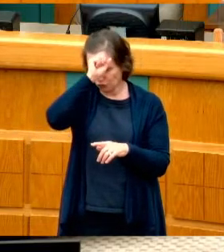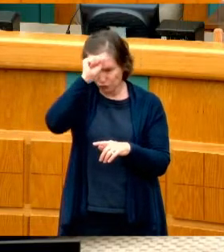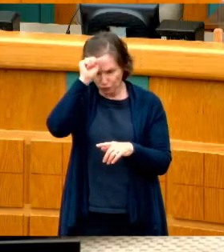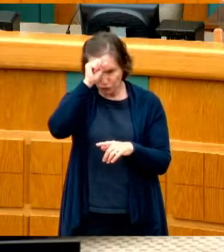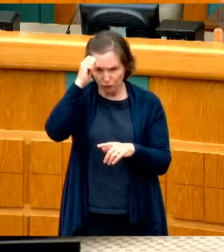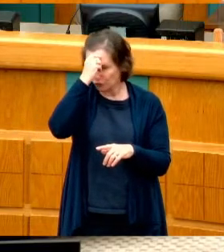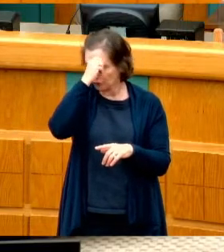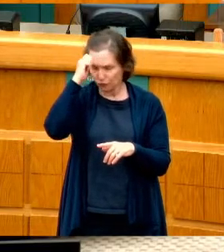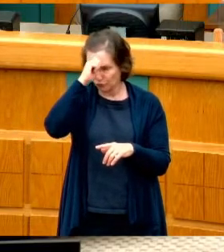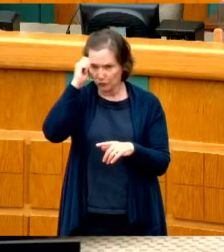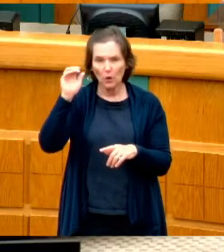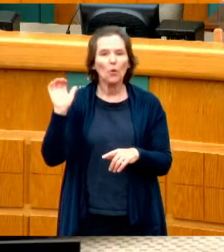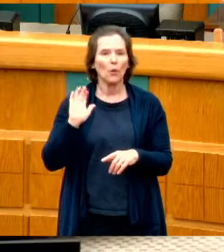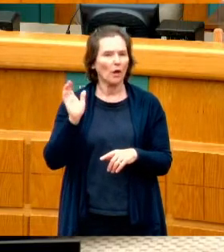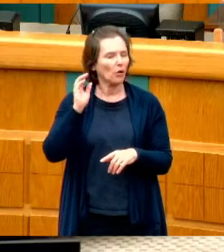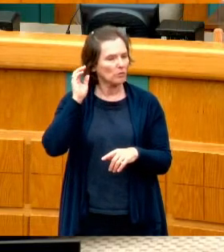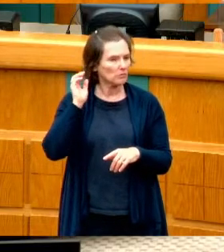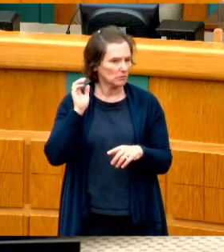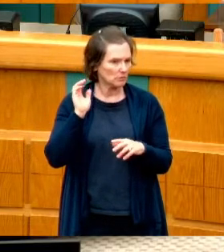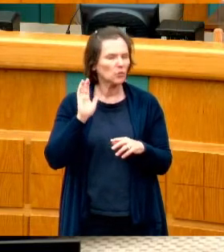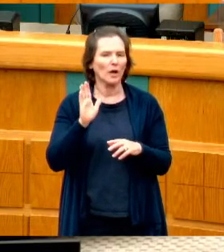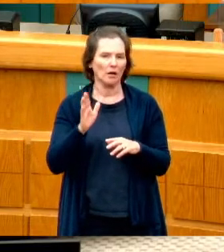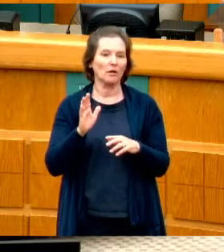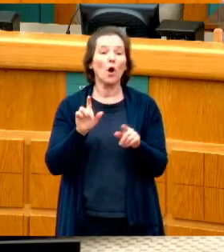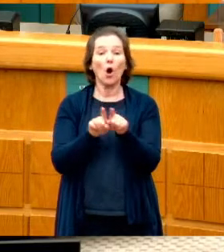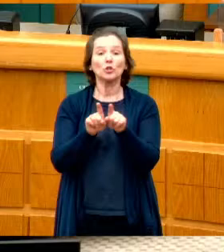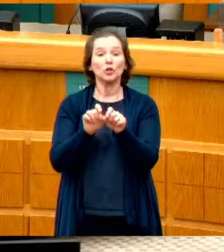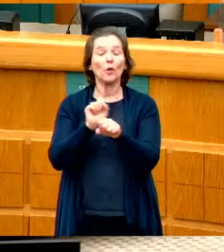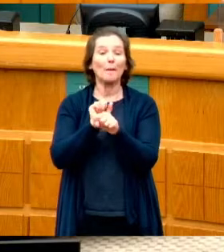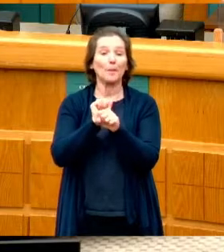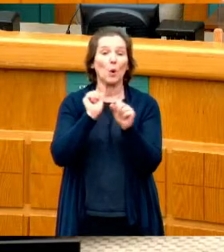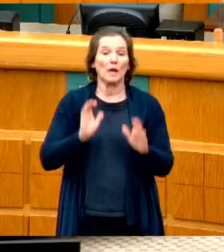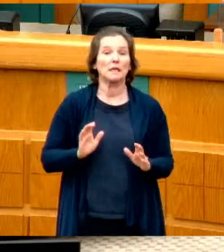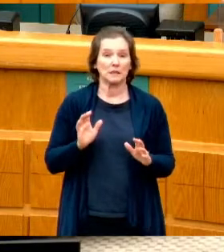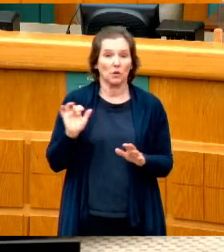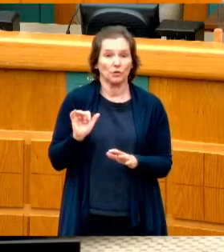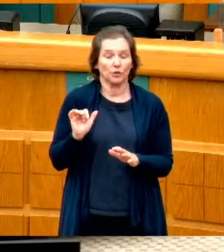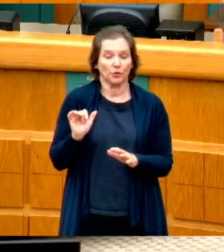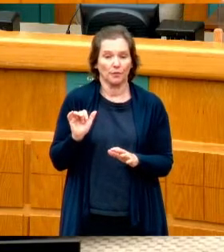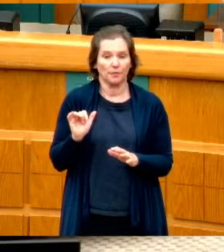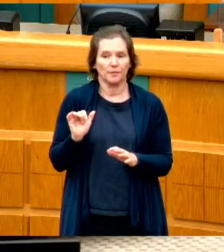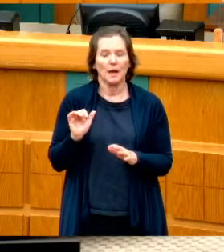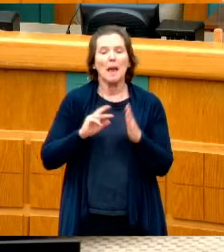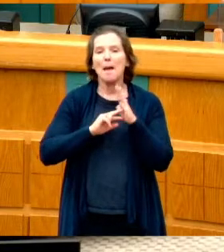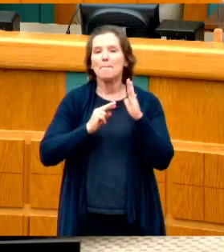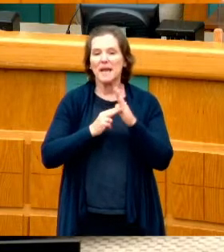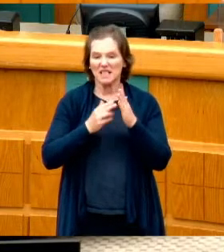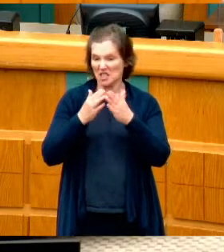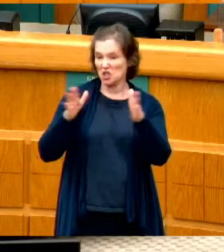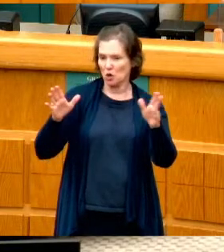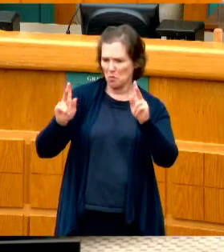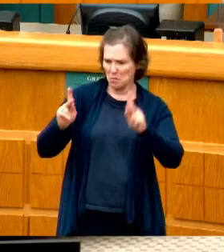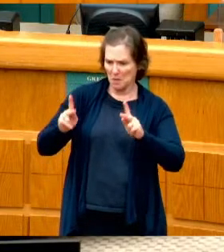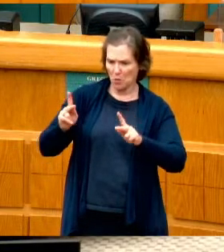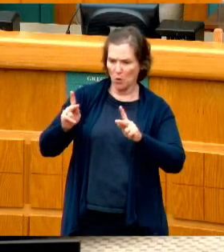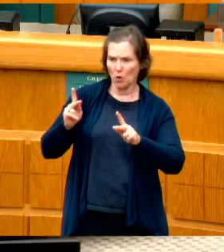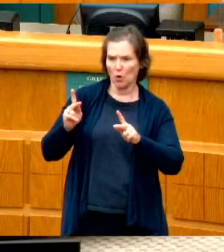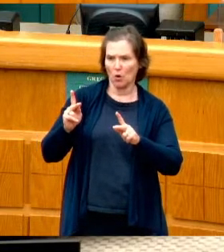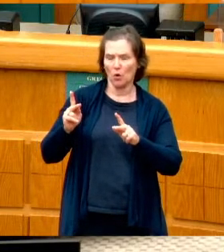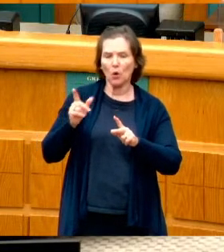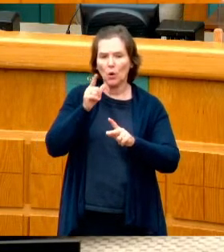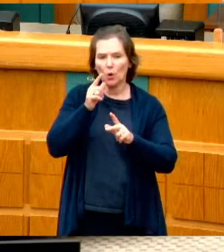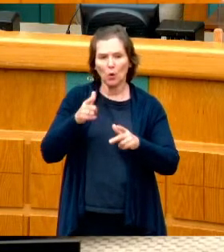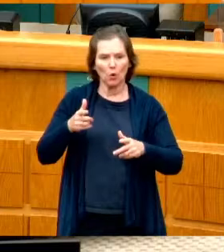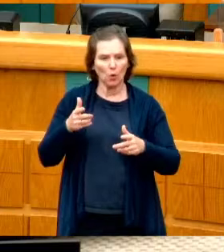mask, but they receive a temperature check. So for the general public entering City Hall, our libraries, any city